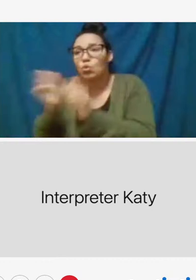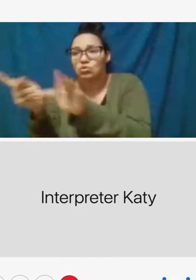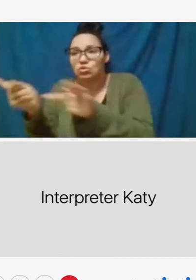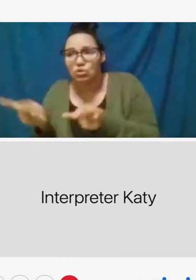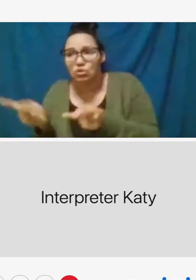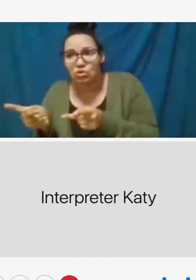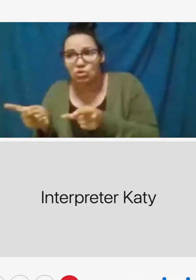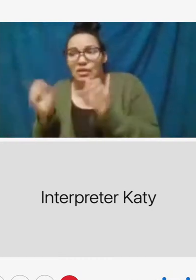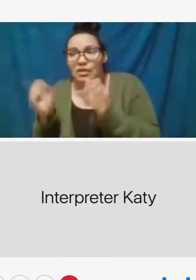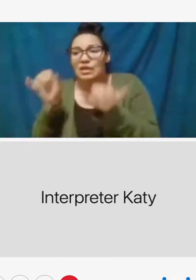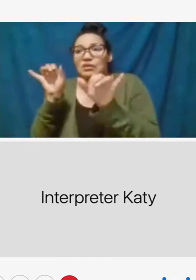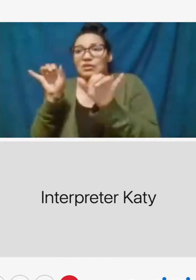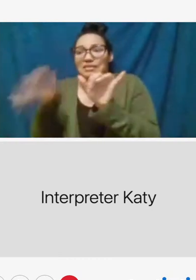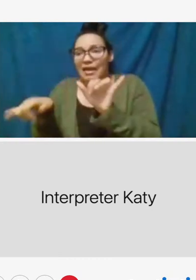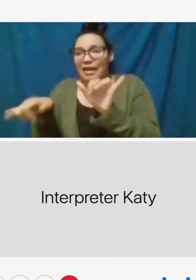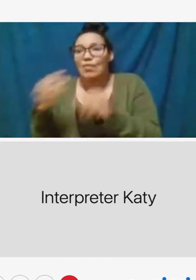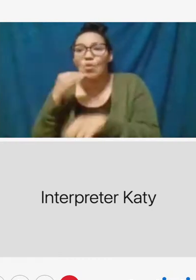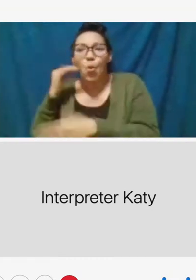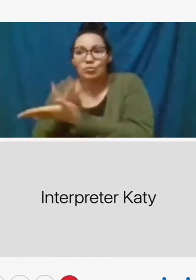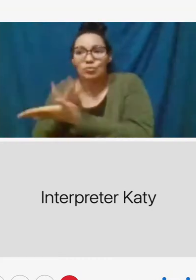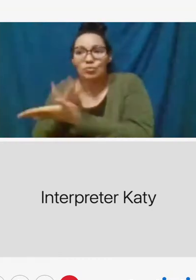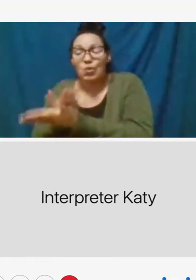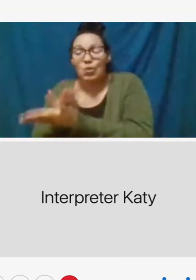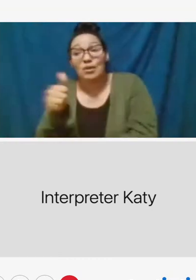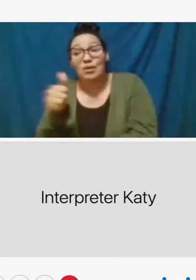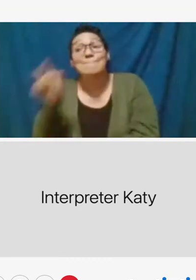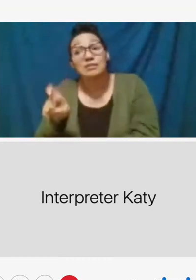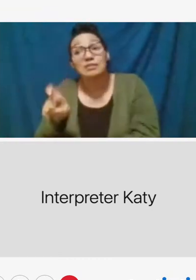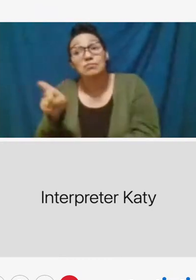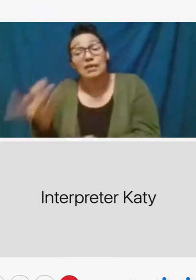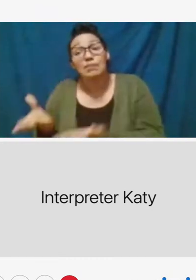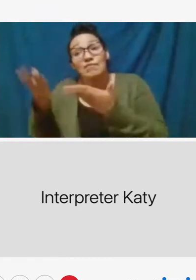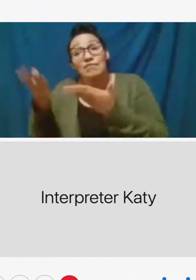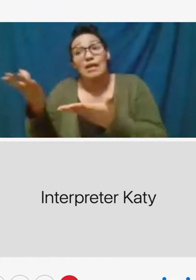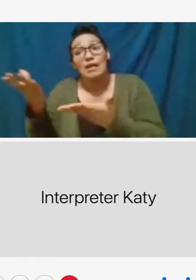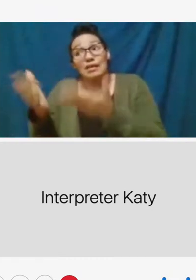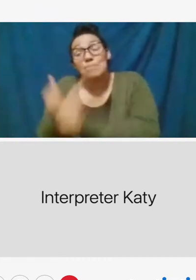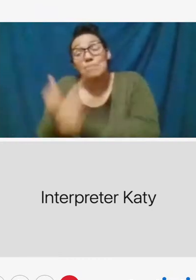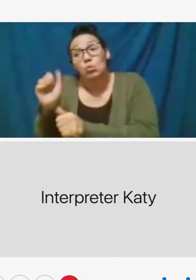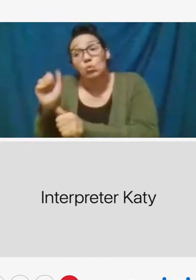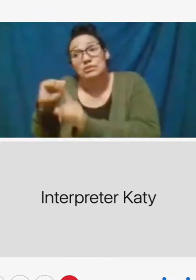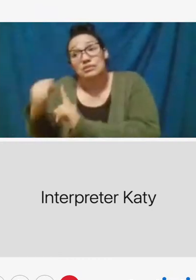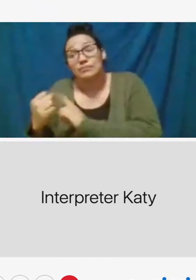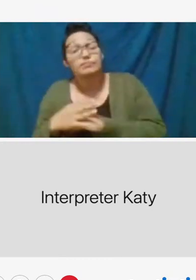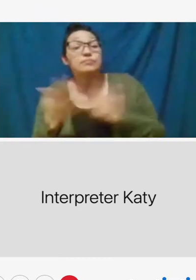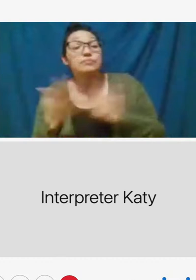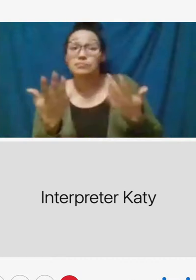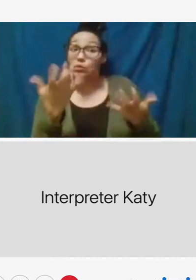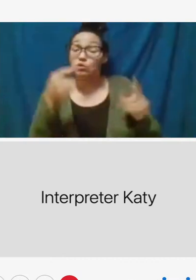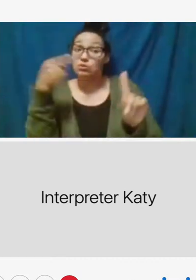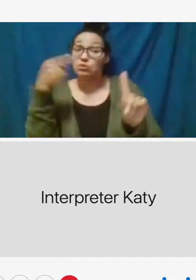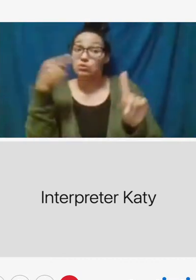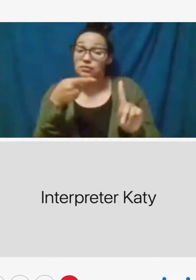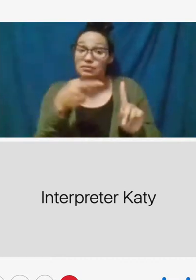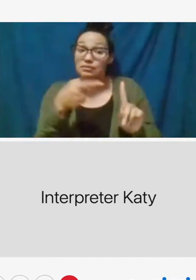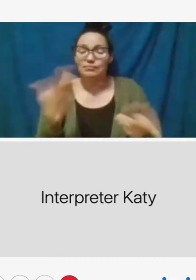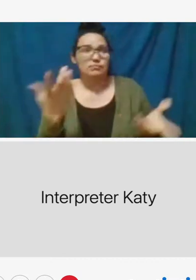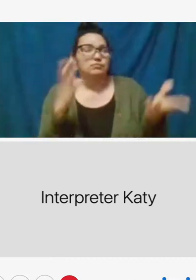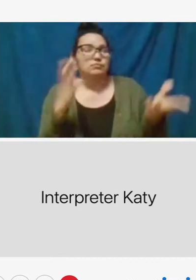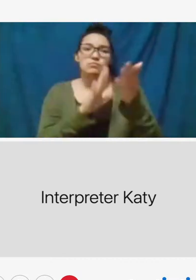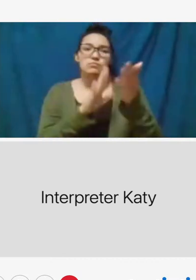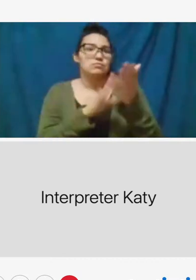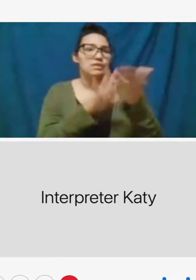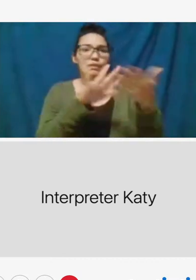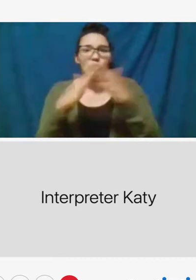transportation has to be provided uh in many cases so I'd also like to just point out again just a big shout out to our community liaison within